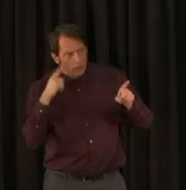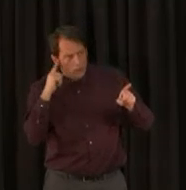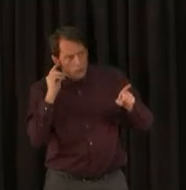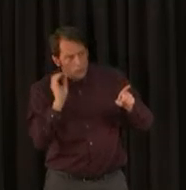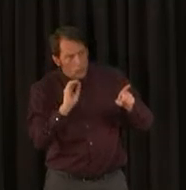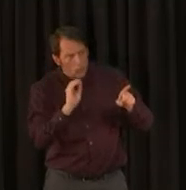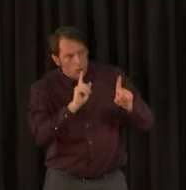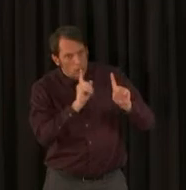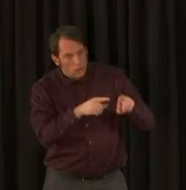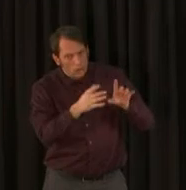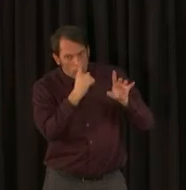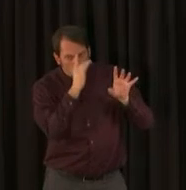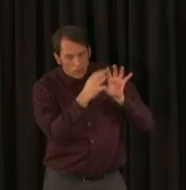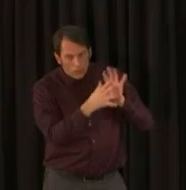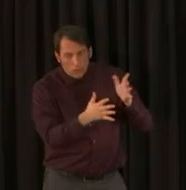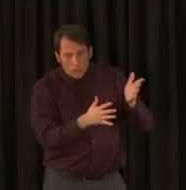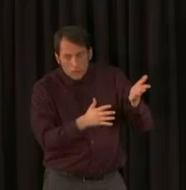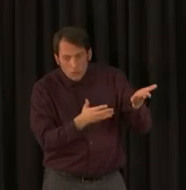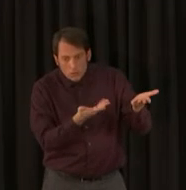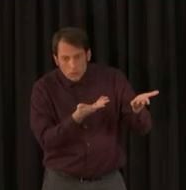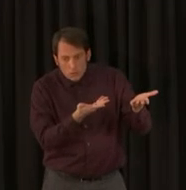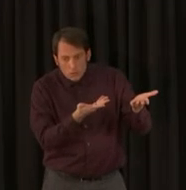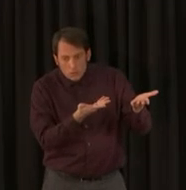hear you. We might have lost your camera.